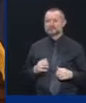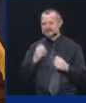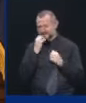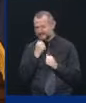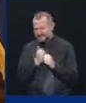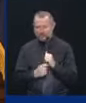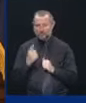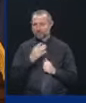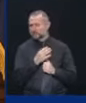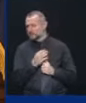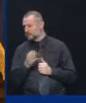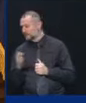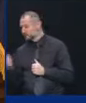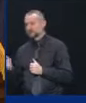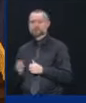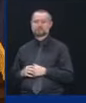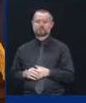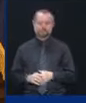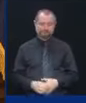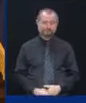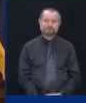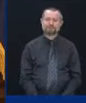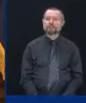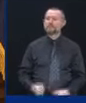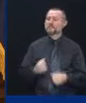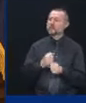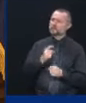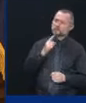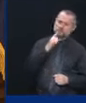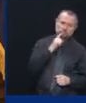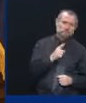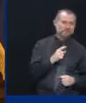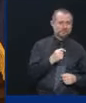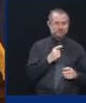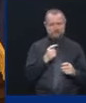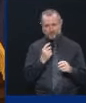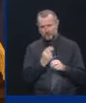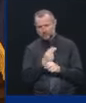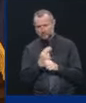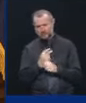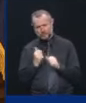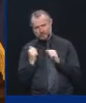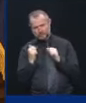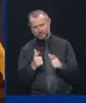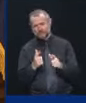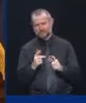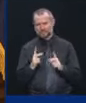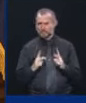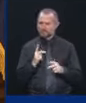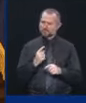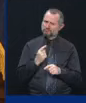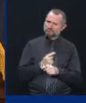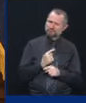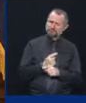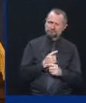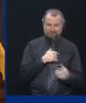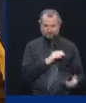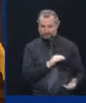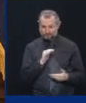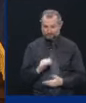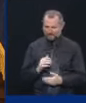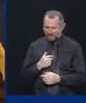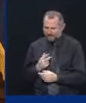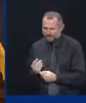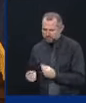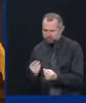Every dose is precious, so we want to make sure every dose we get is in an arm.